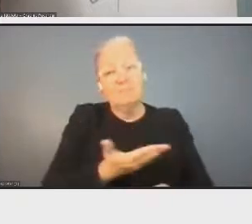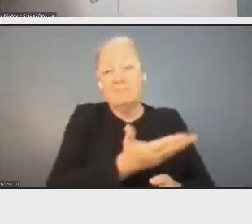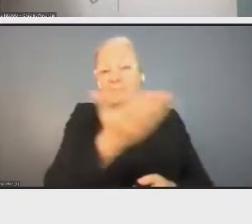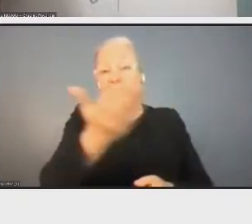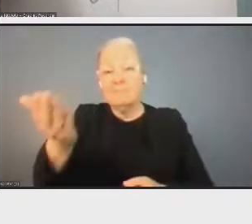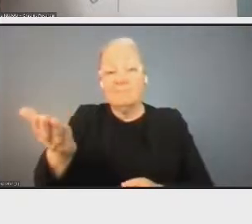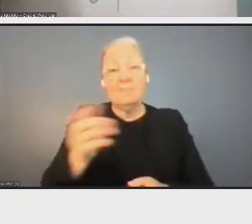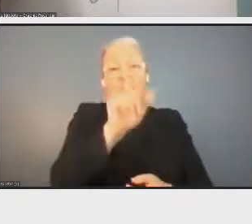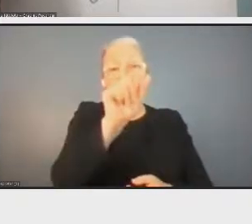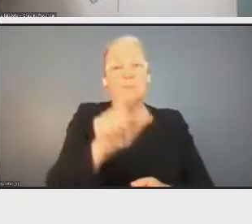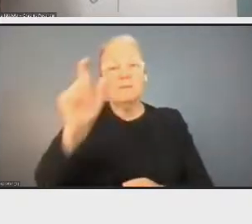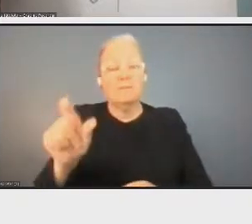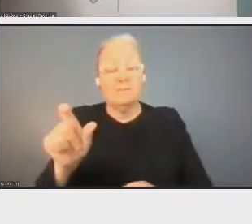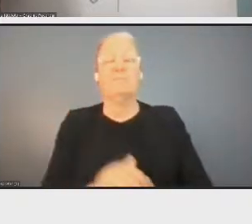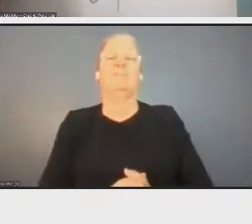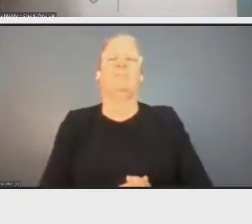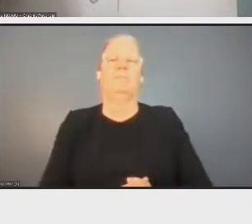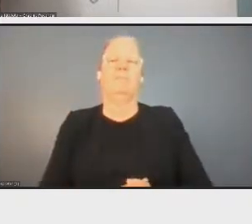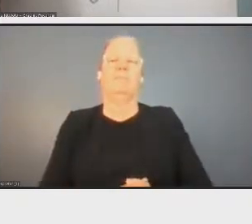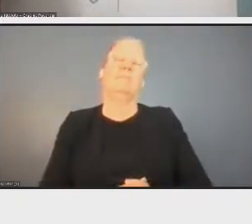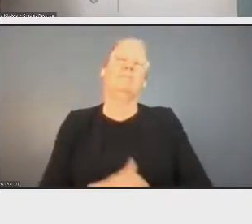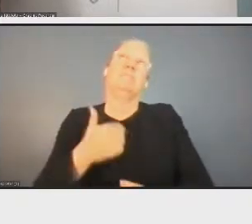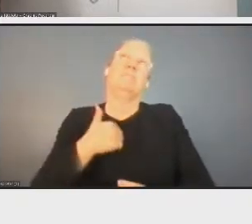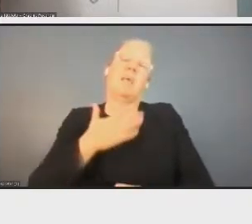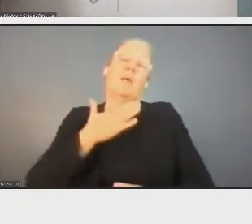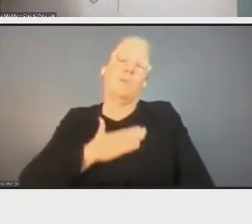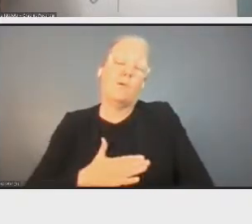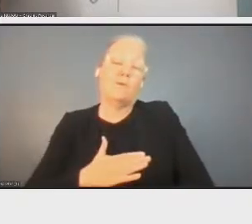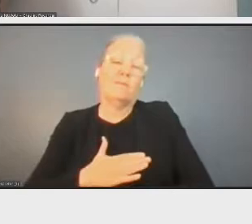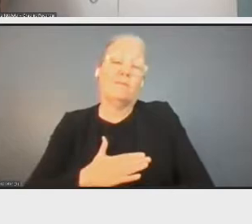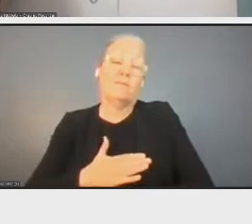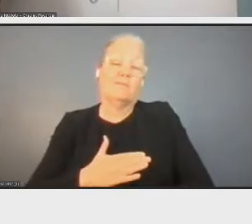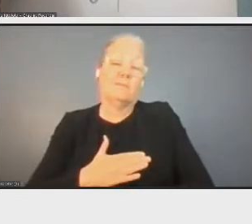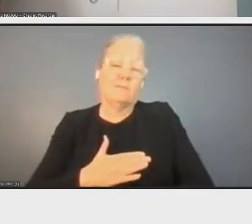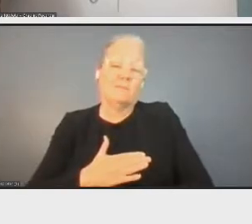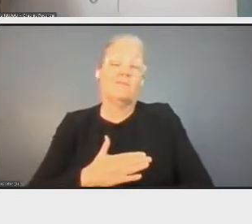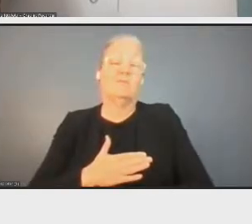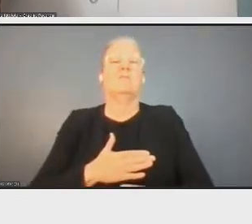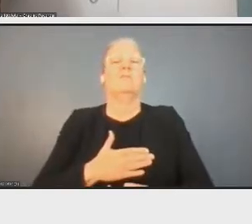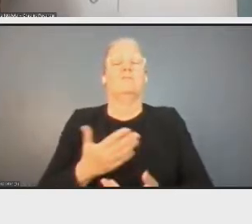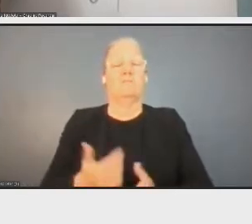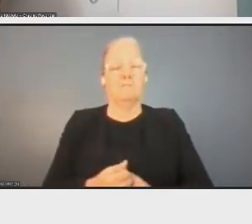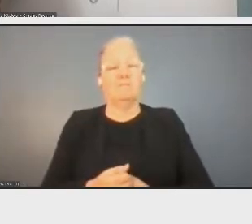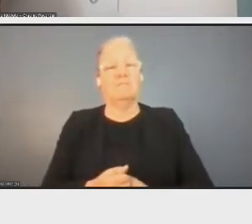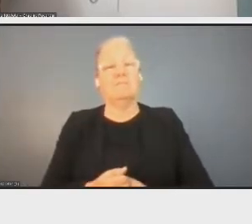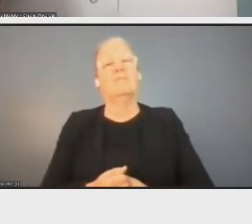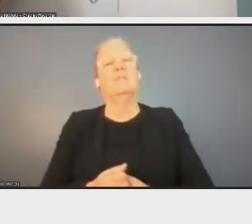I want to basically start manifesting my